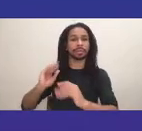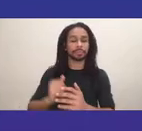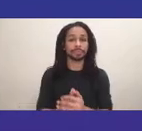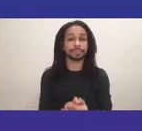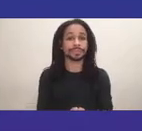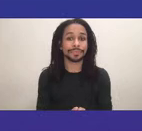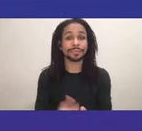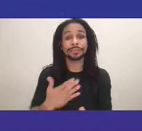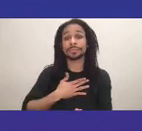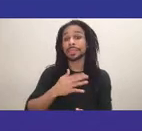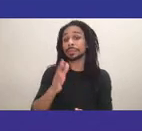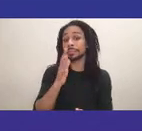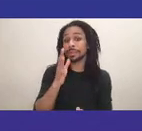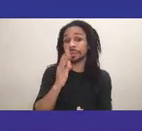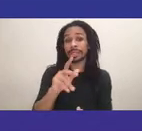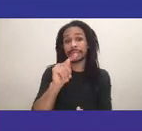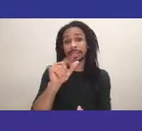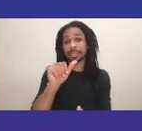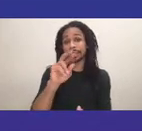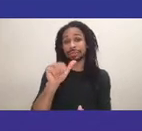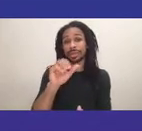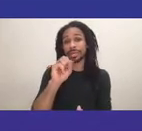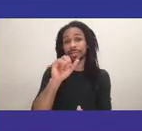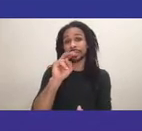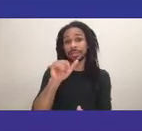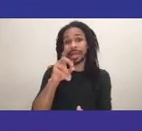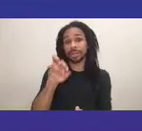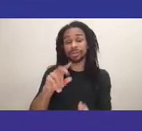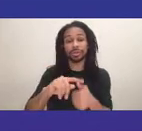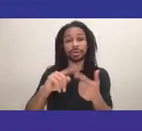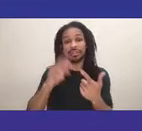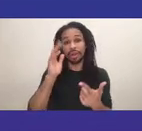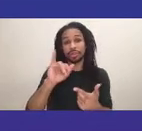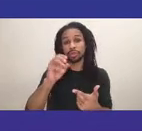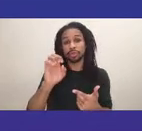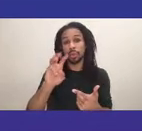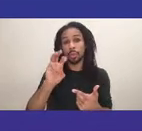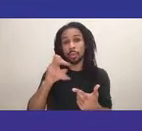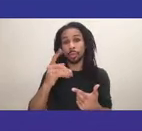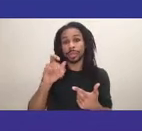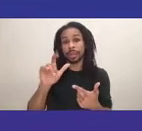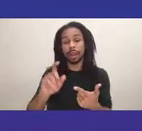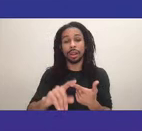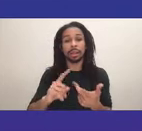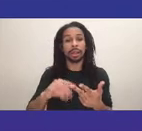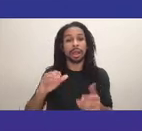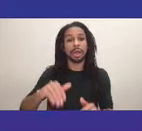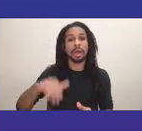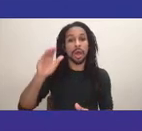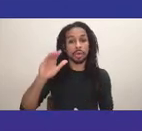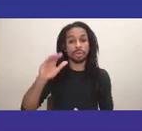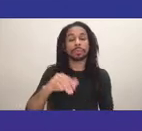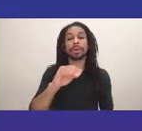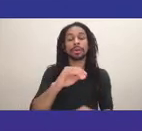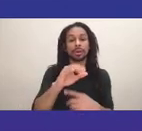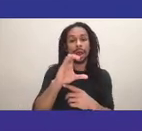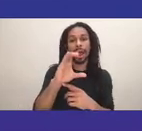My mother is Tara Snyder and my father is Joe Whittle. I grew up in Nimiipuu and Cayuse